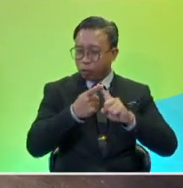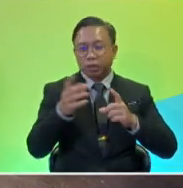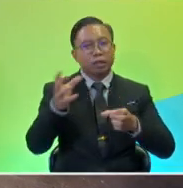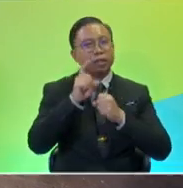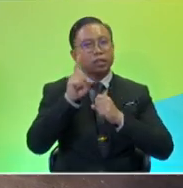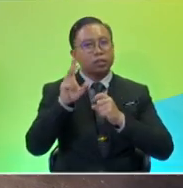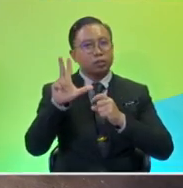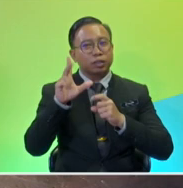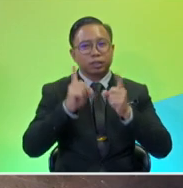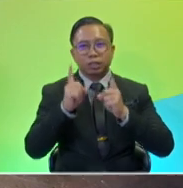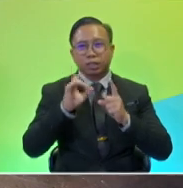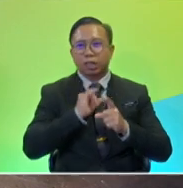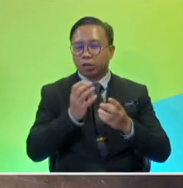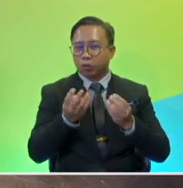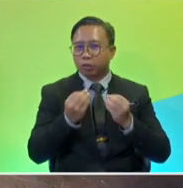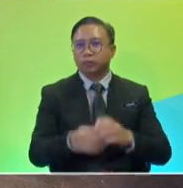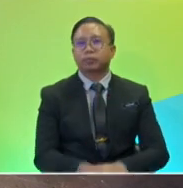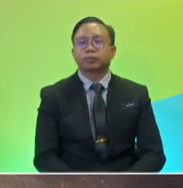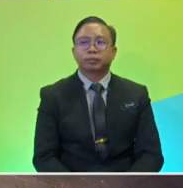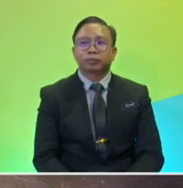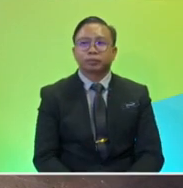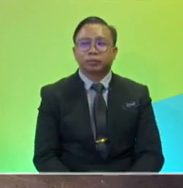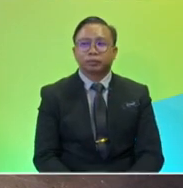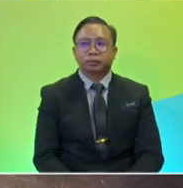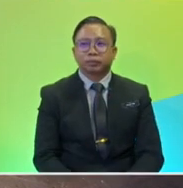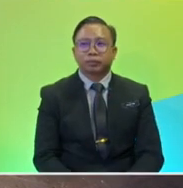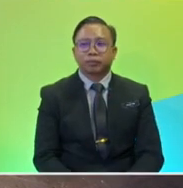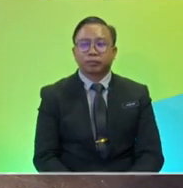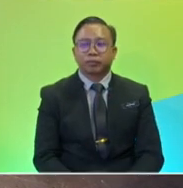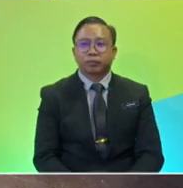want to get 3 stars, okay? How about this? Can you help me? Okay.